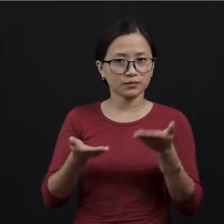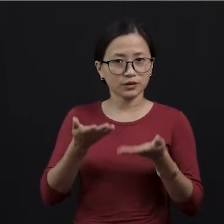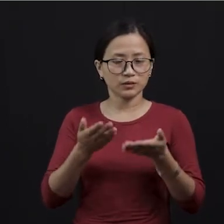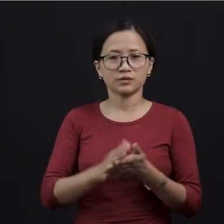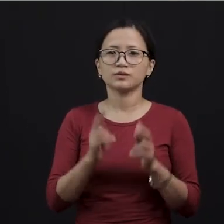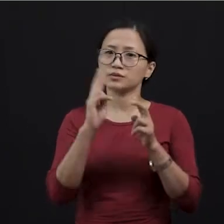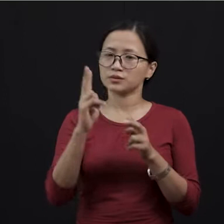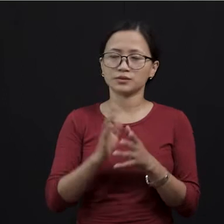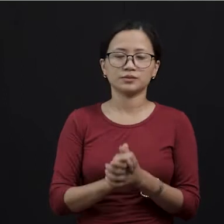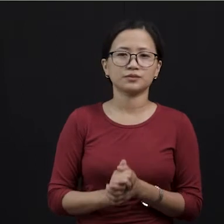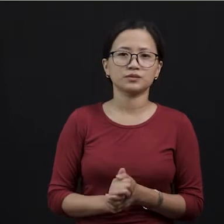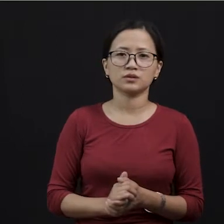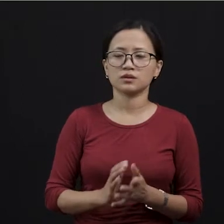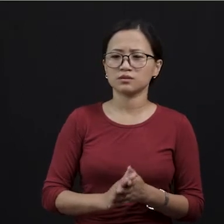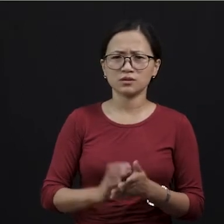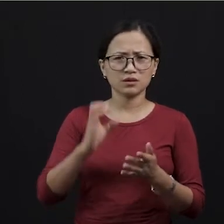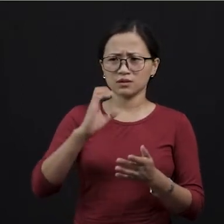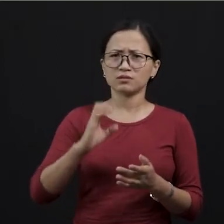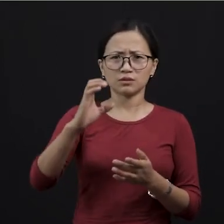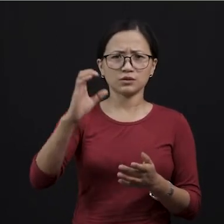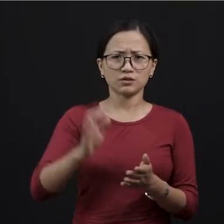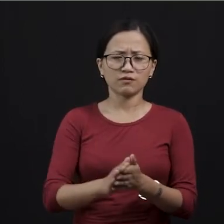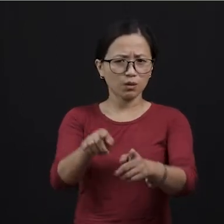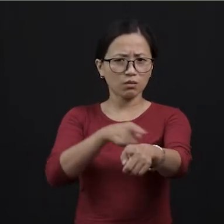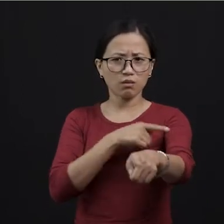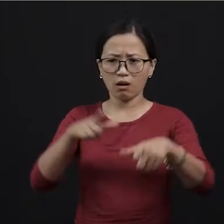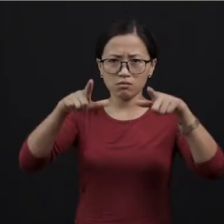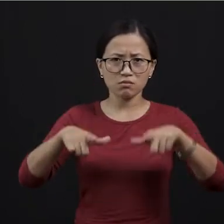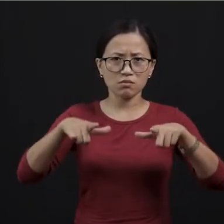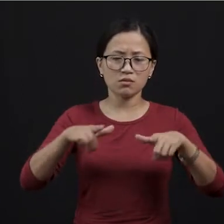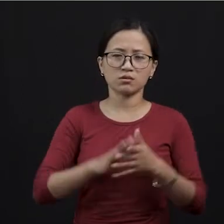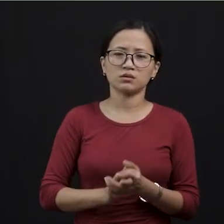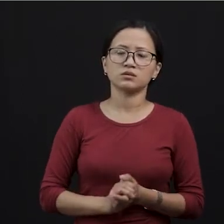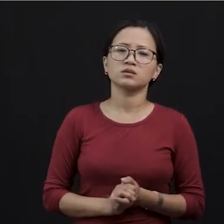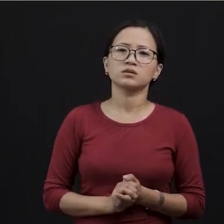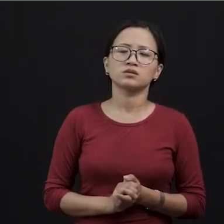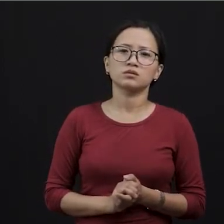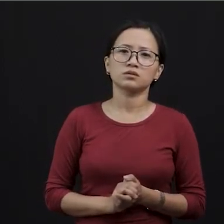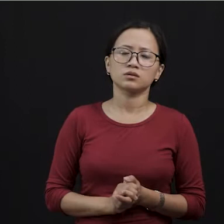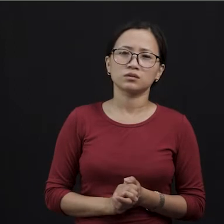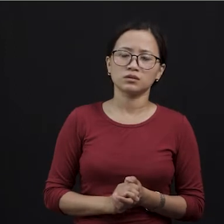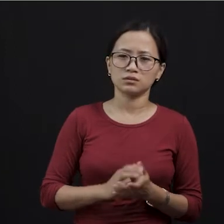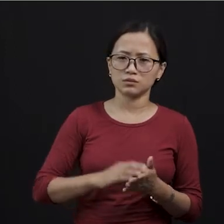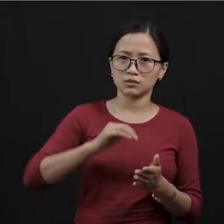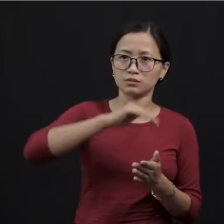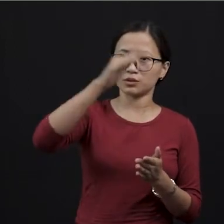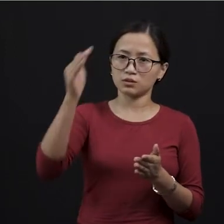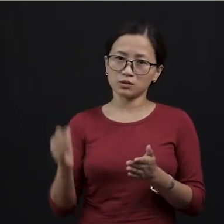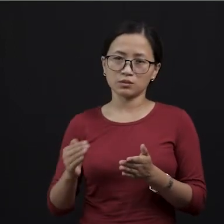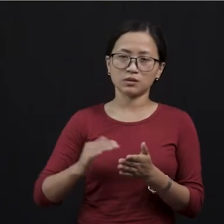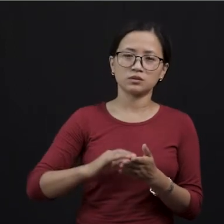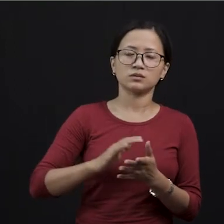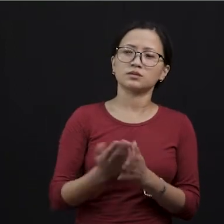two. Camels have long legs. Why camels have long legs? Camels have long legs with a big hump on the